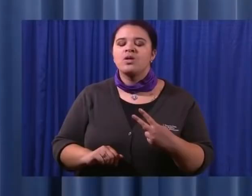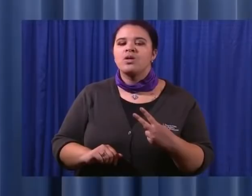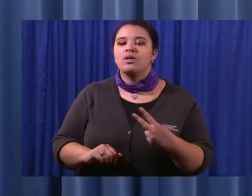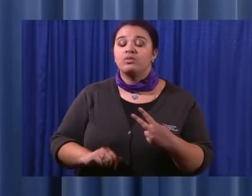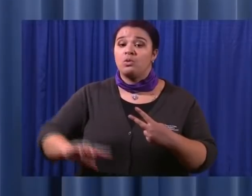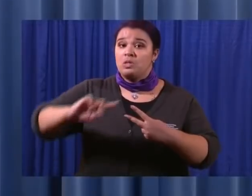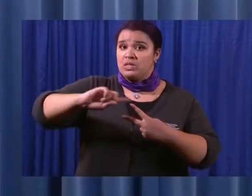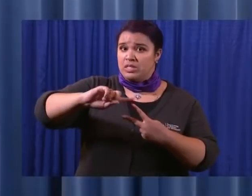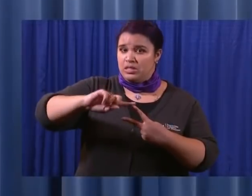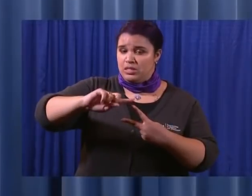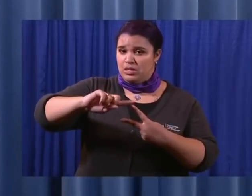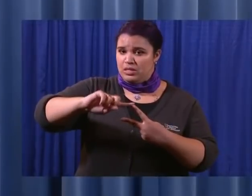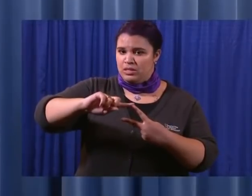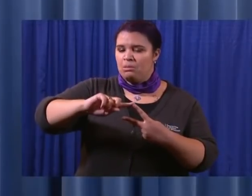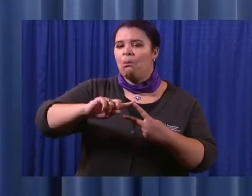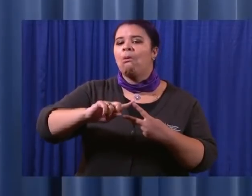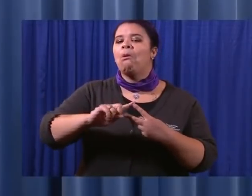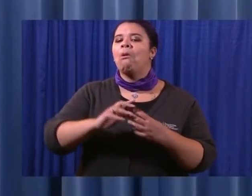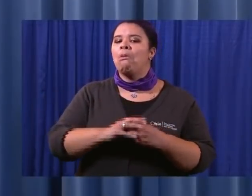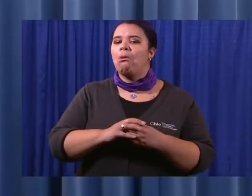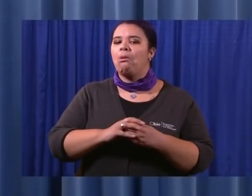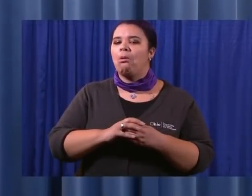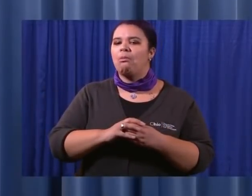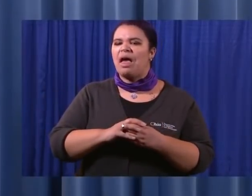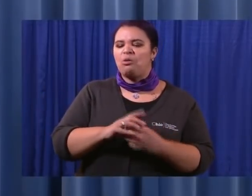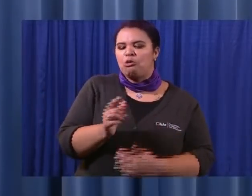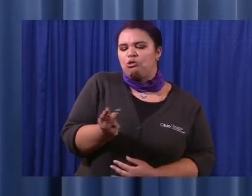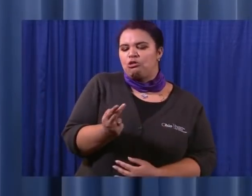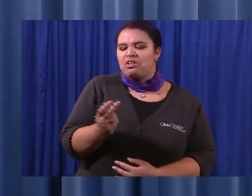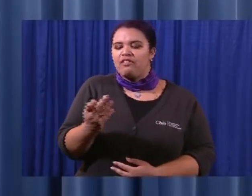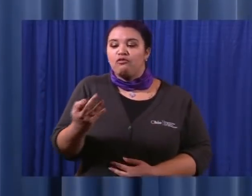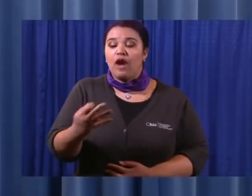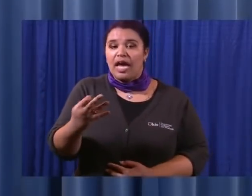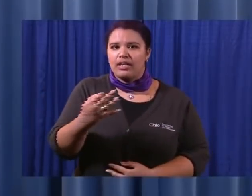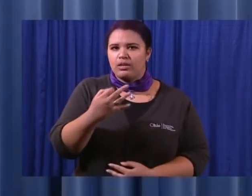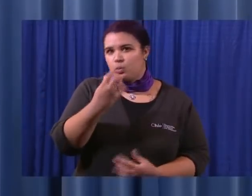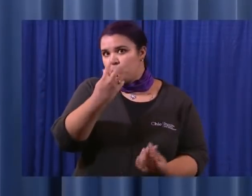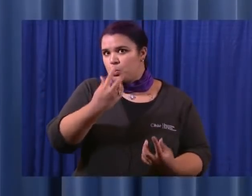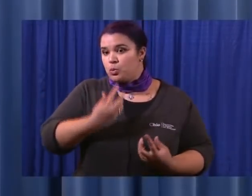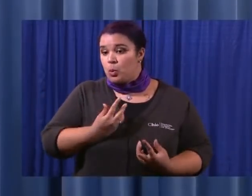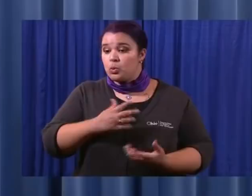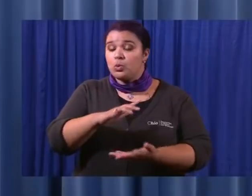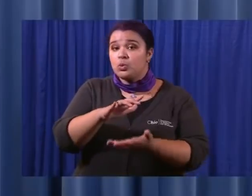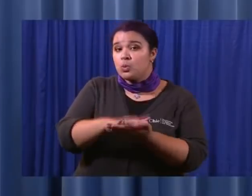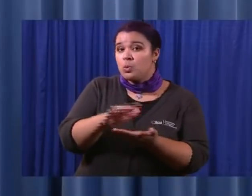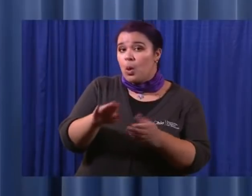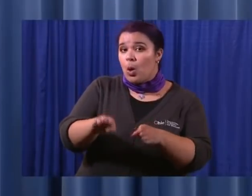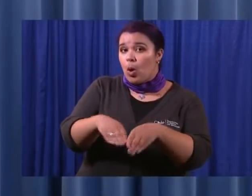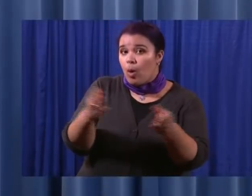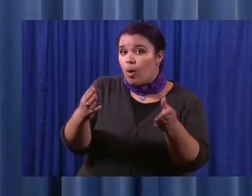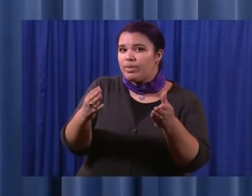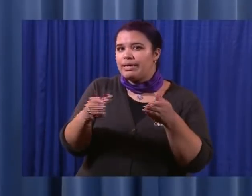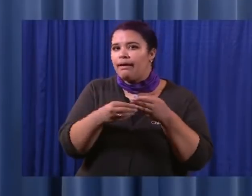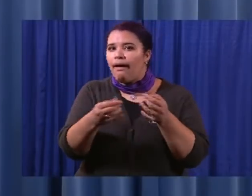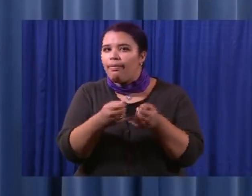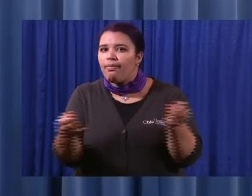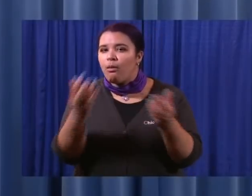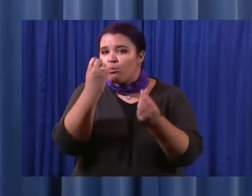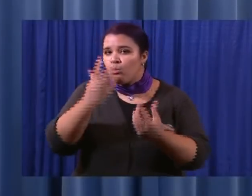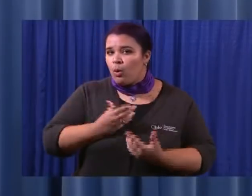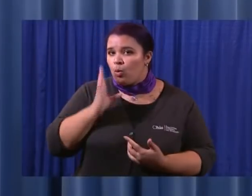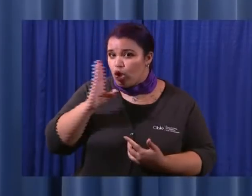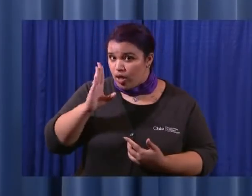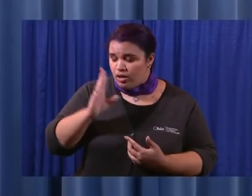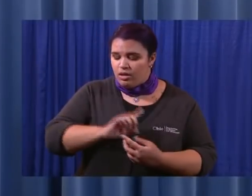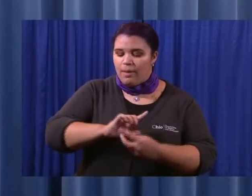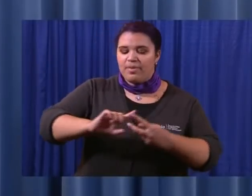had expected potentially by the end of this week to hear some information on school reopenings. Is that still coming? along with that, not only schools,